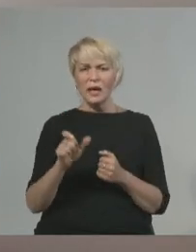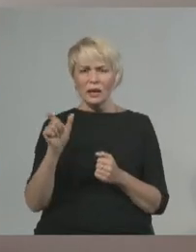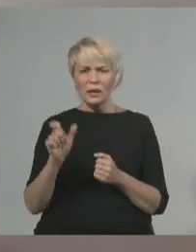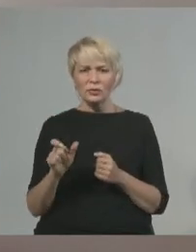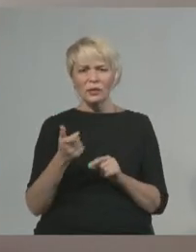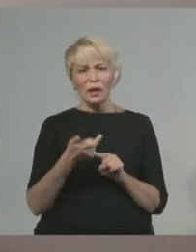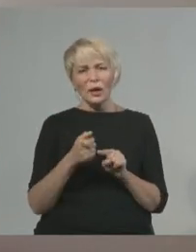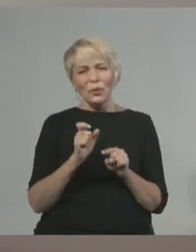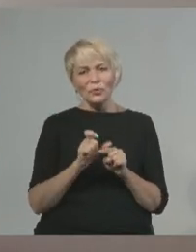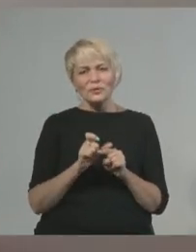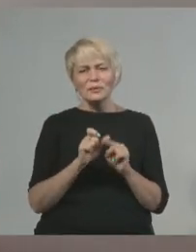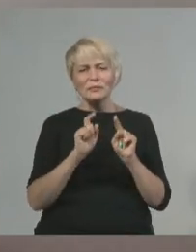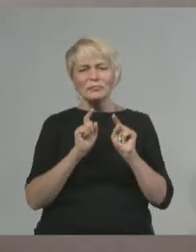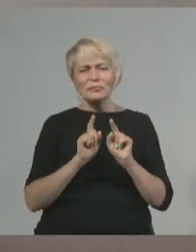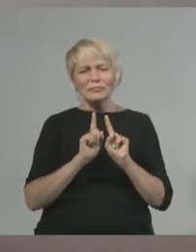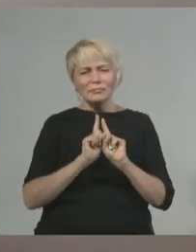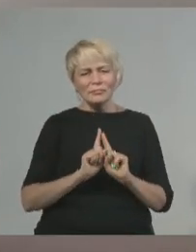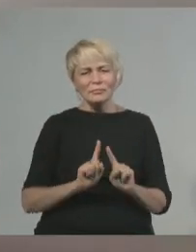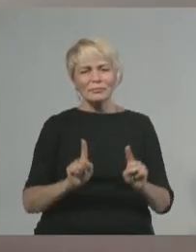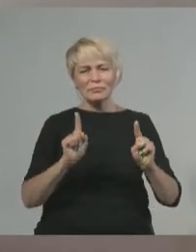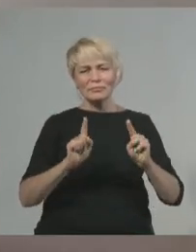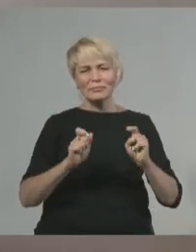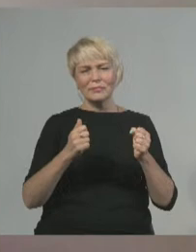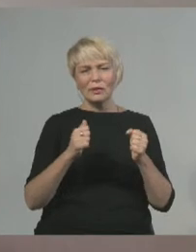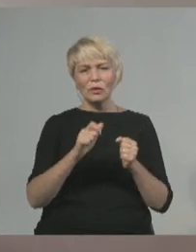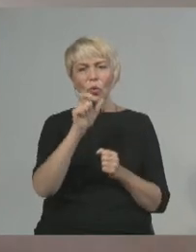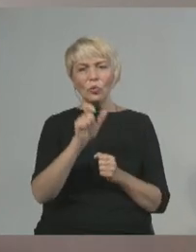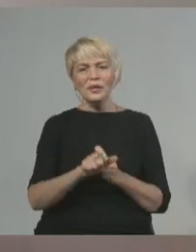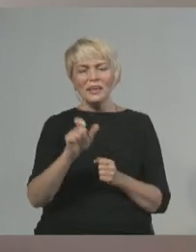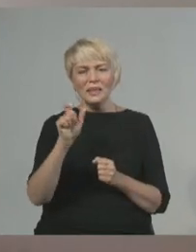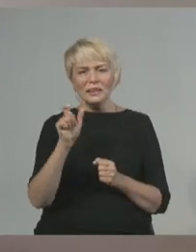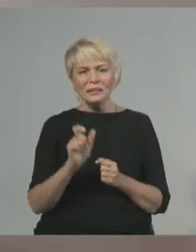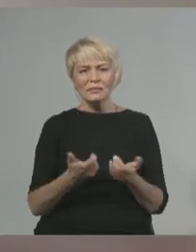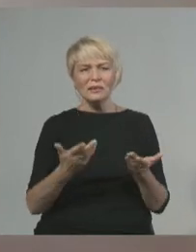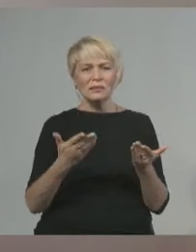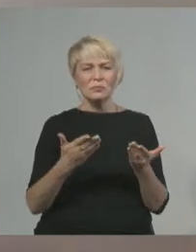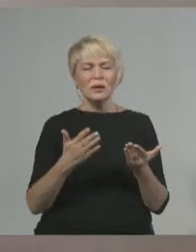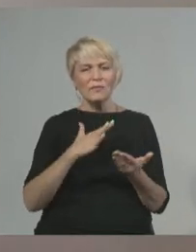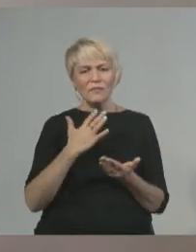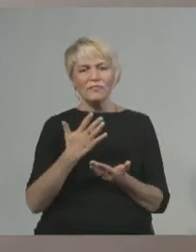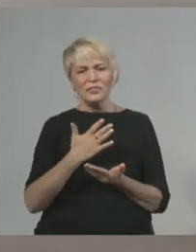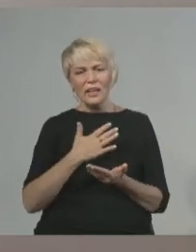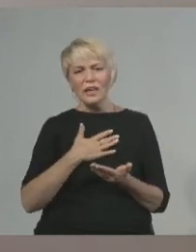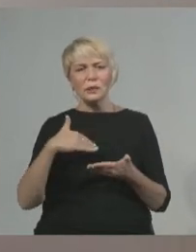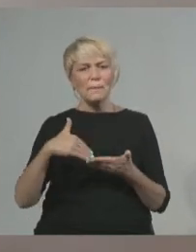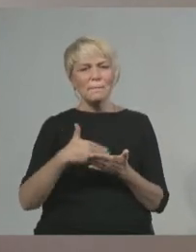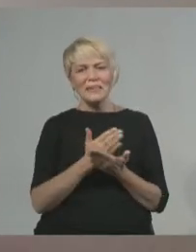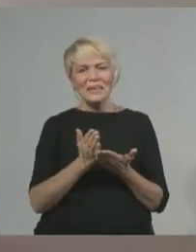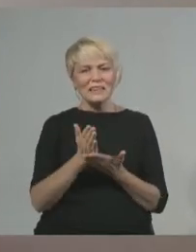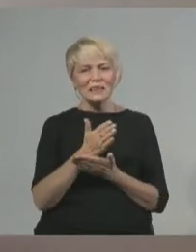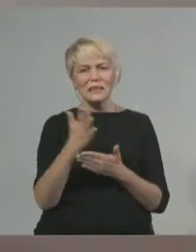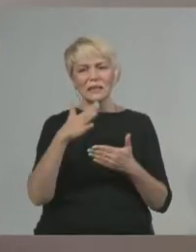are people vulnerable are very vulnerable people in our polarized